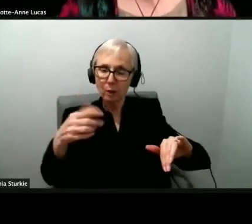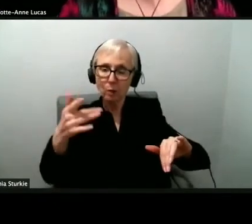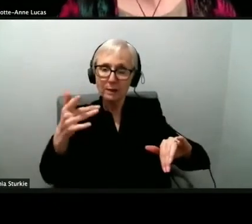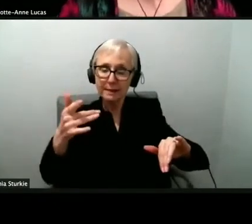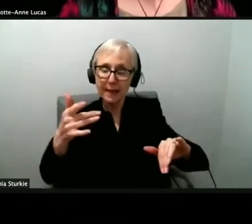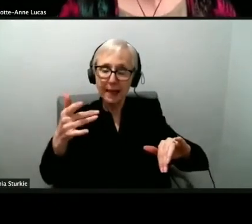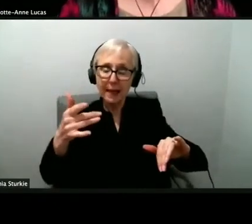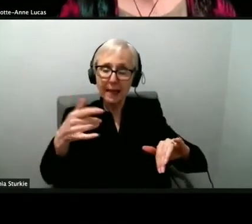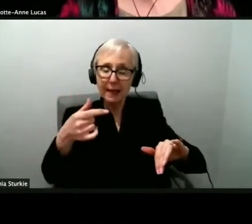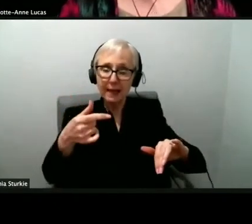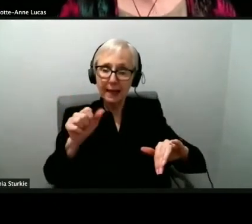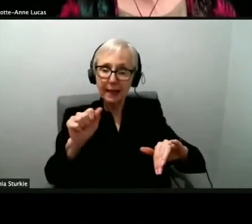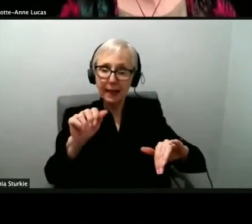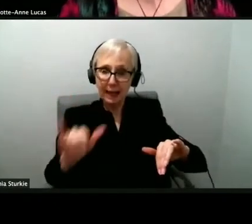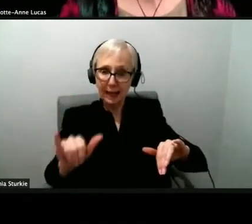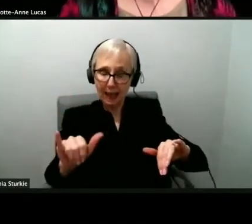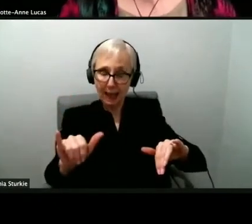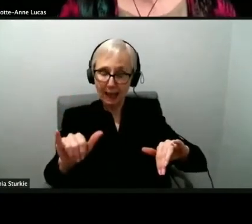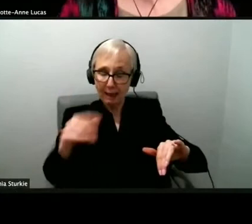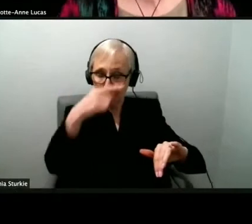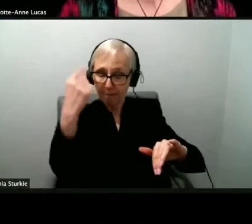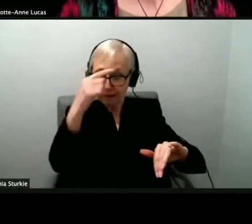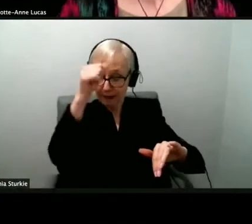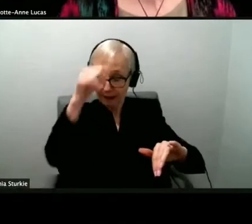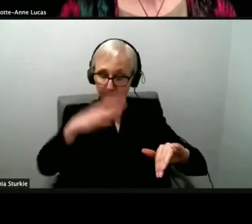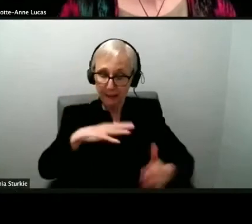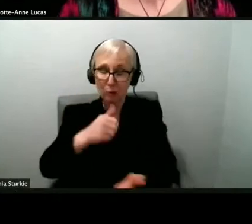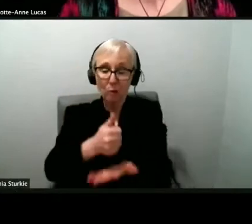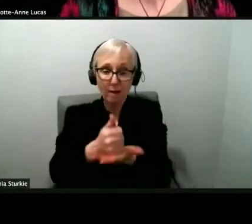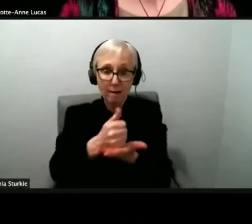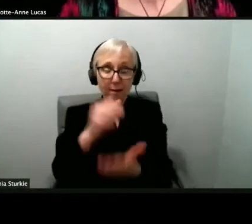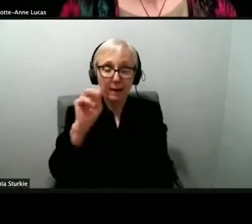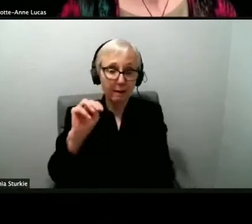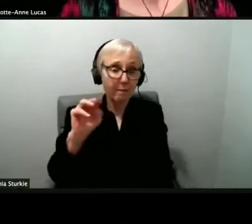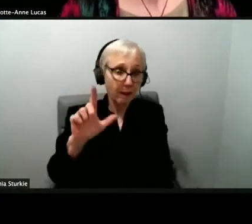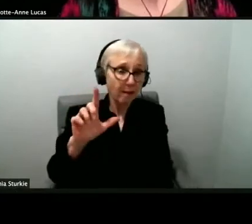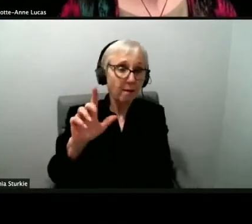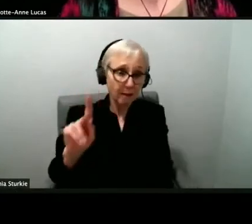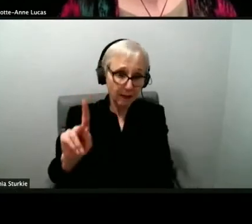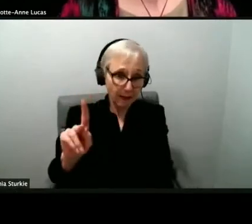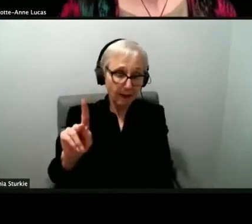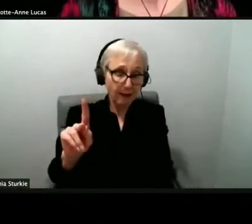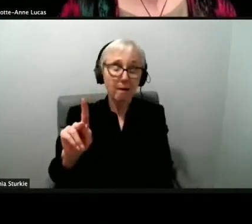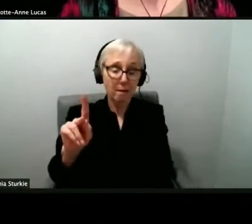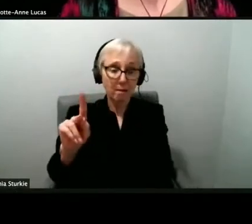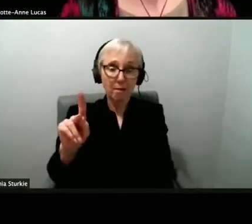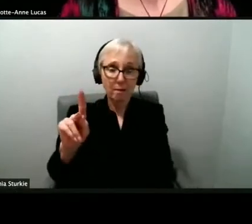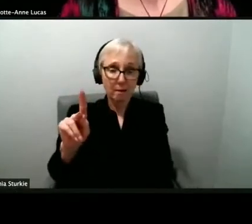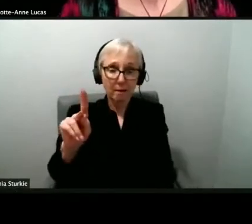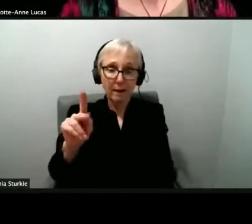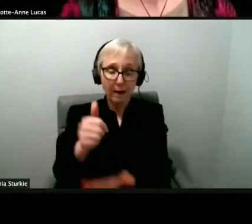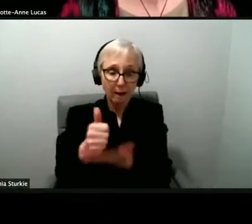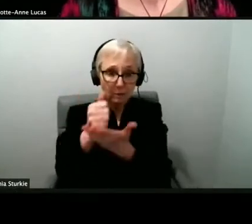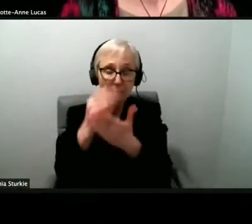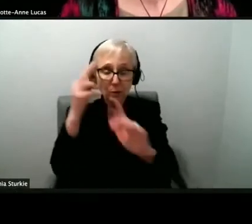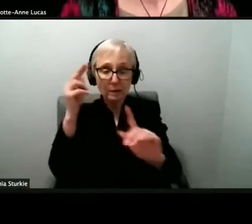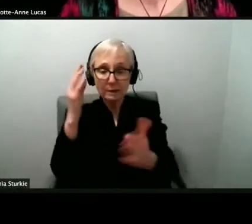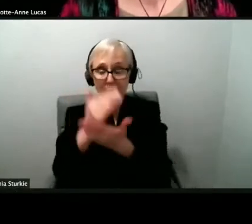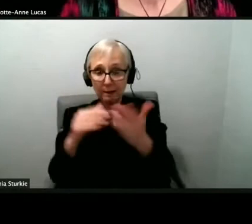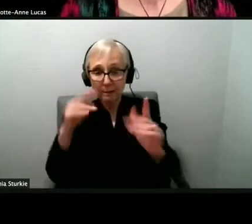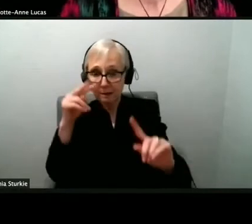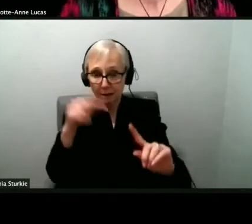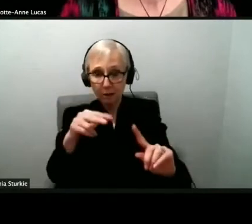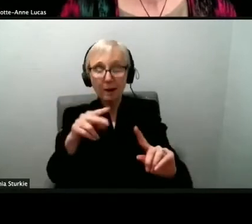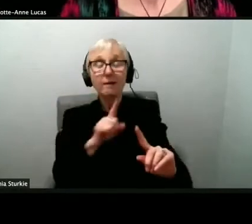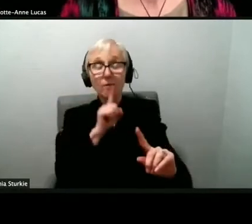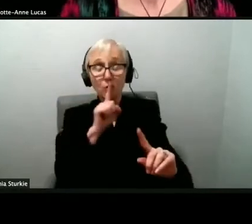man that helped Martin Luther King with the civil rights movements and some of his perspective. If you get a chance, definitely read